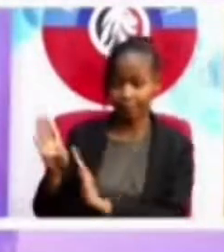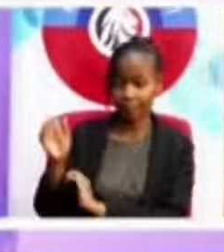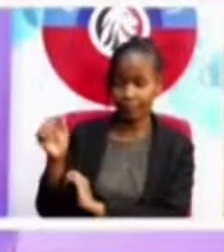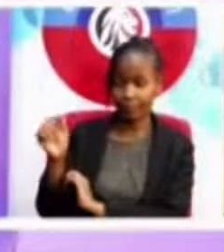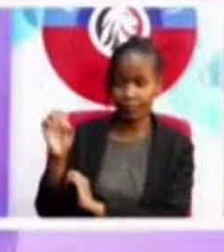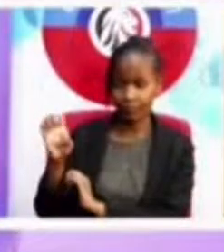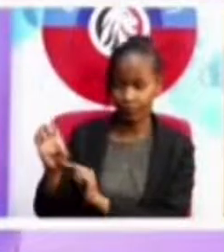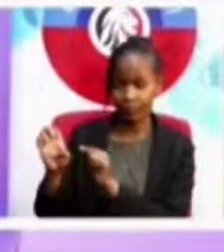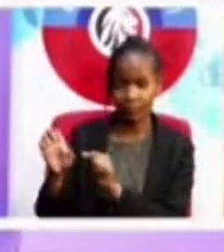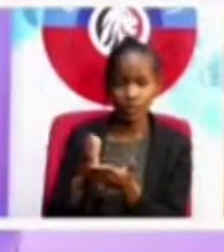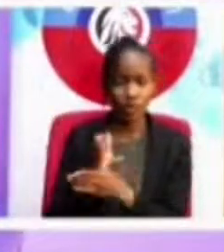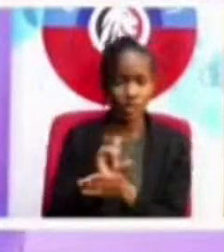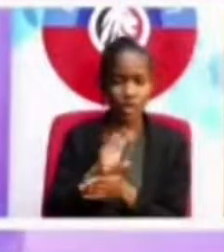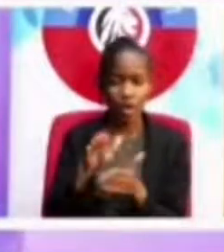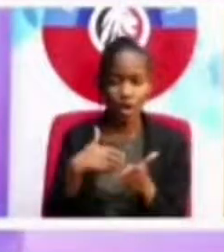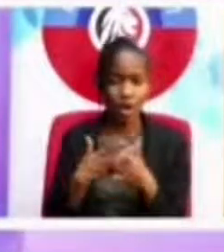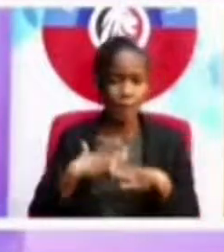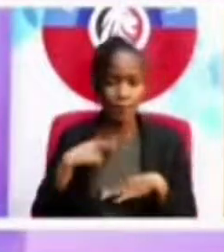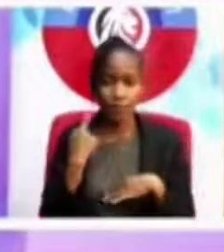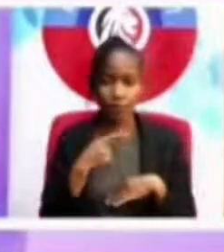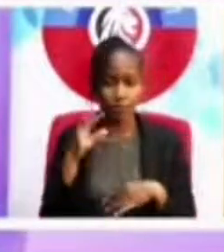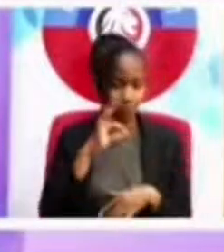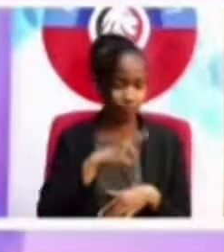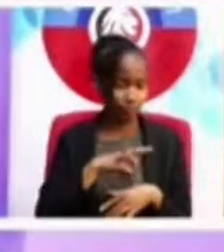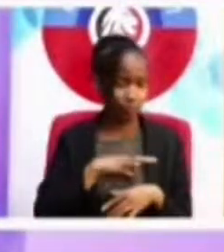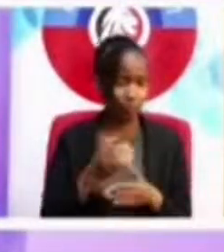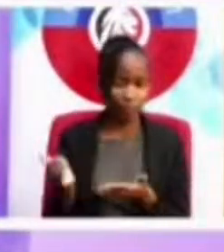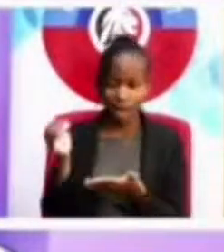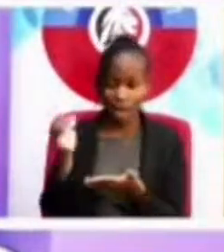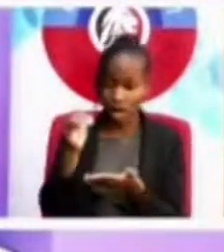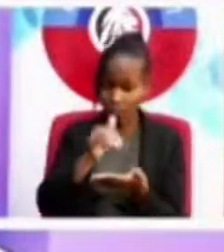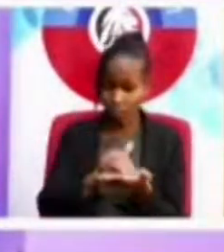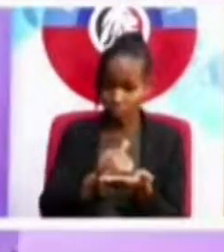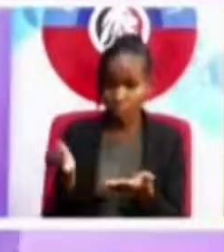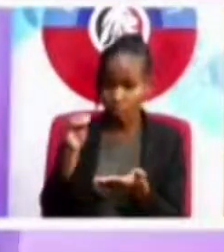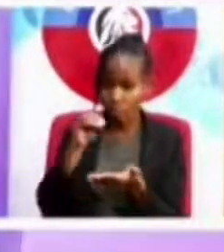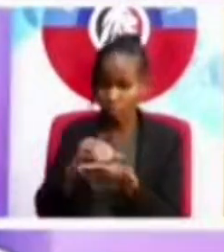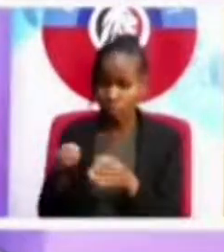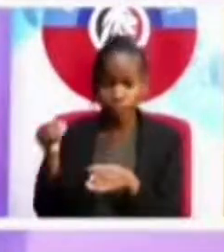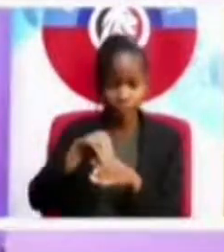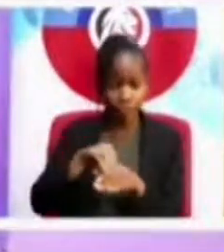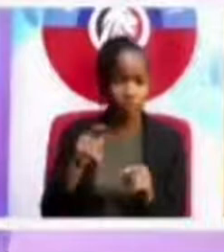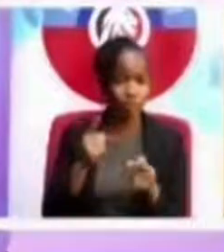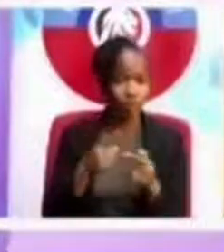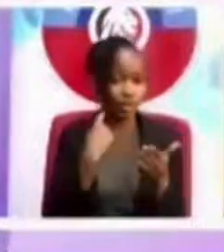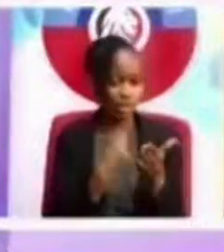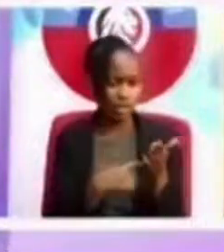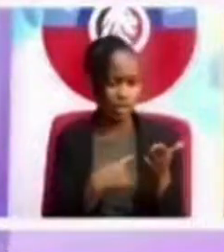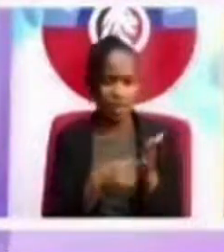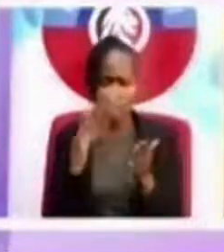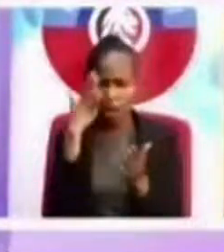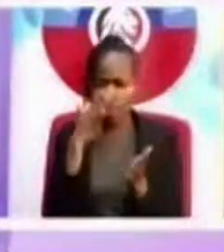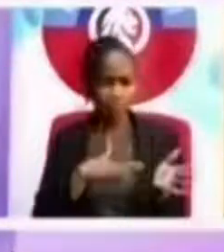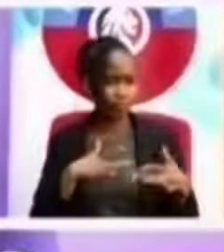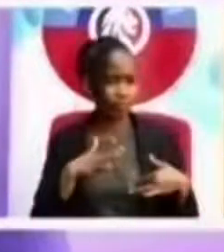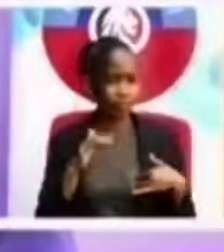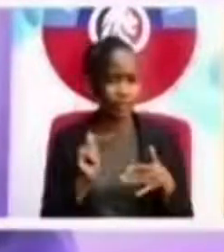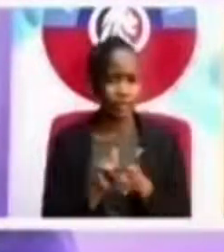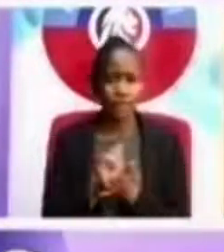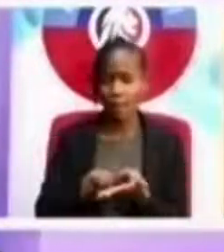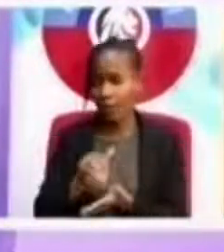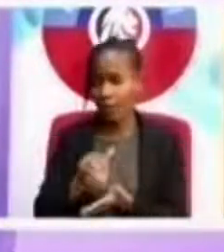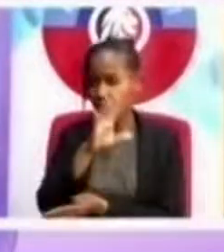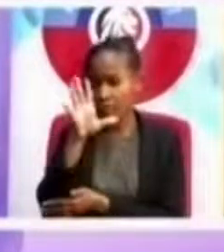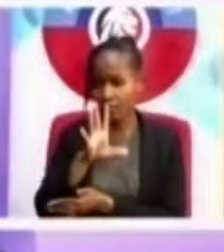who is earning income contributes to tax. Of course, there are concerns that in most African countries, Kenya included,